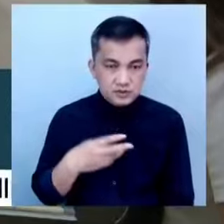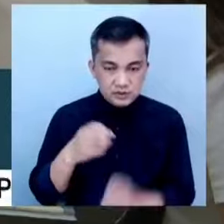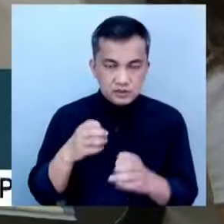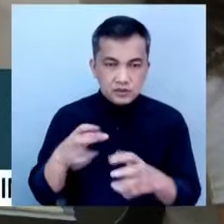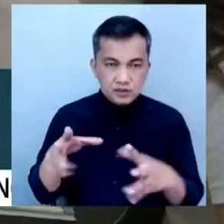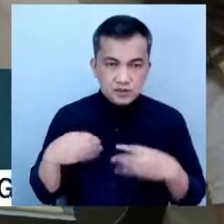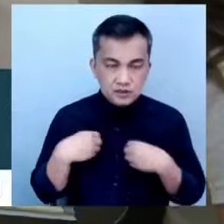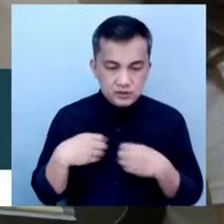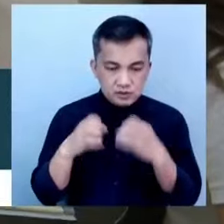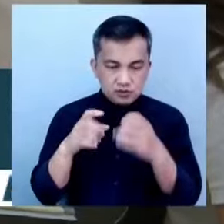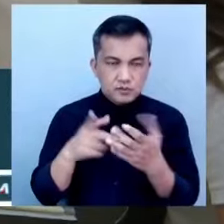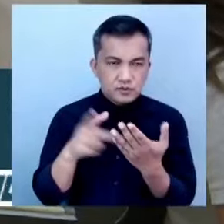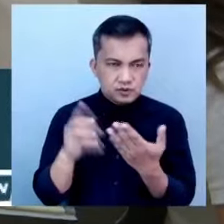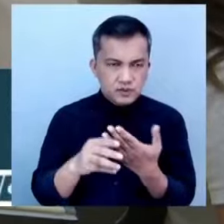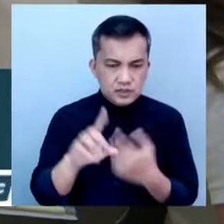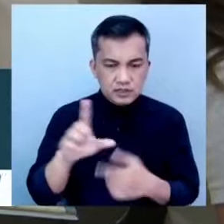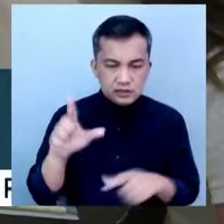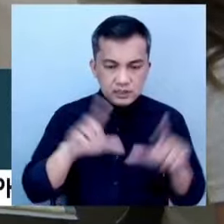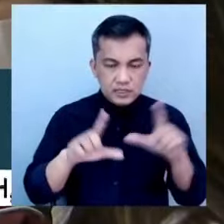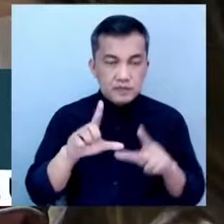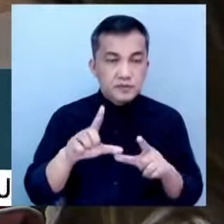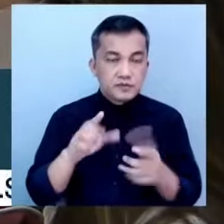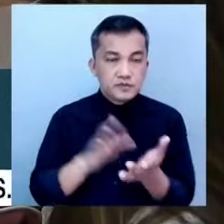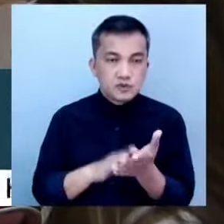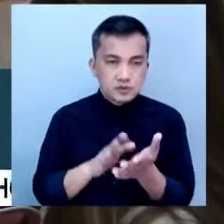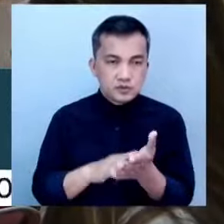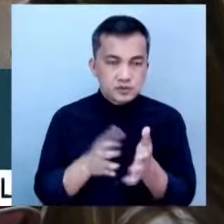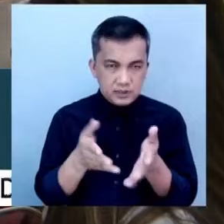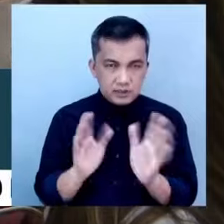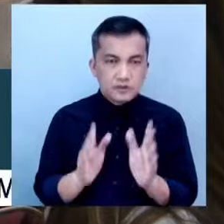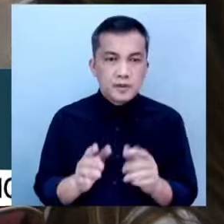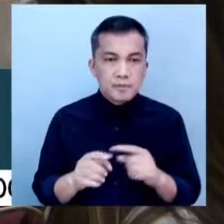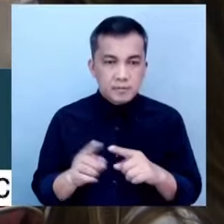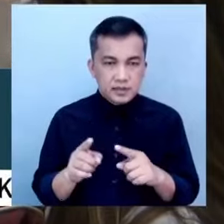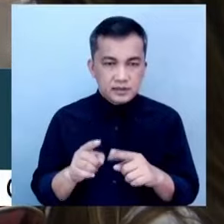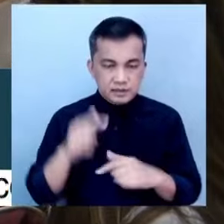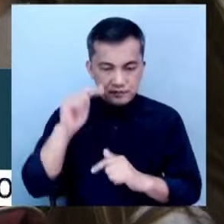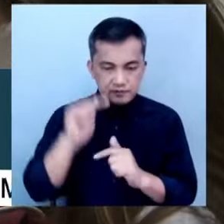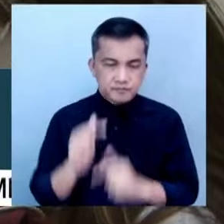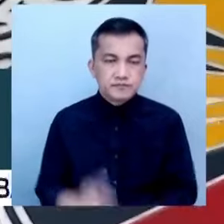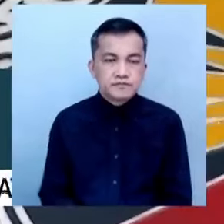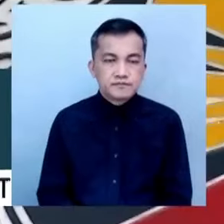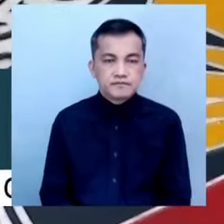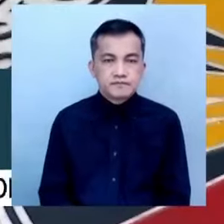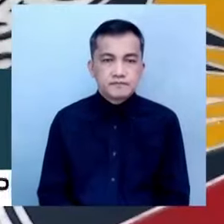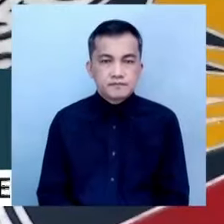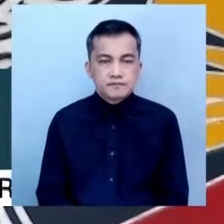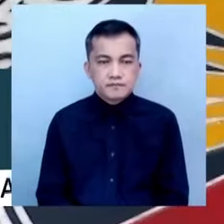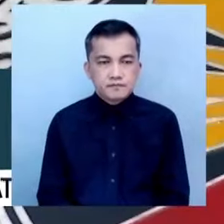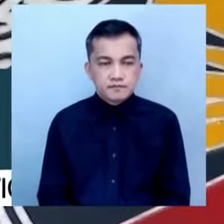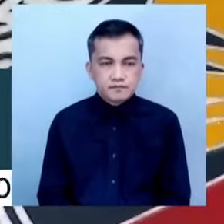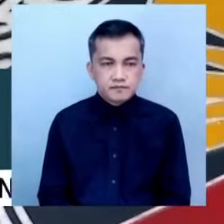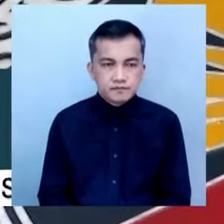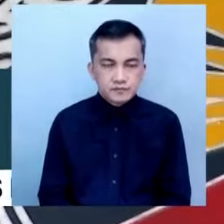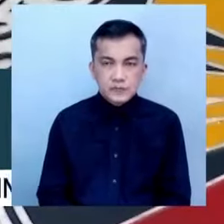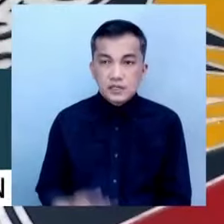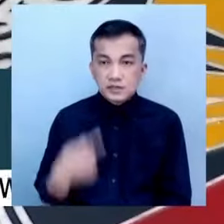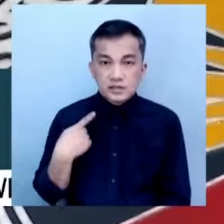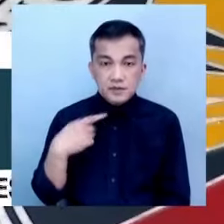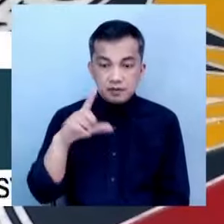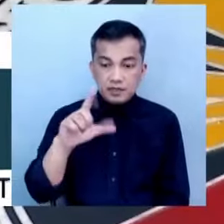in laboratory schools will still be allowed, but with certain limitations. Sa mga may laboratory